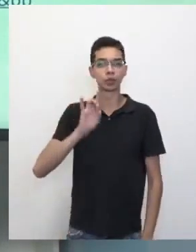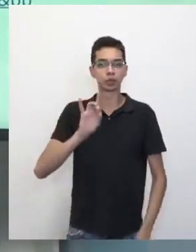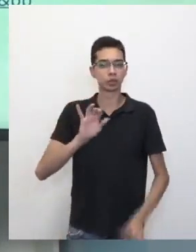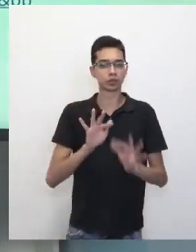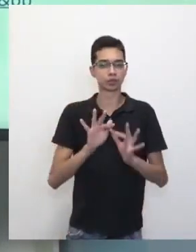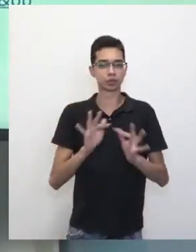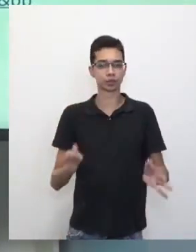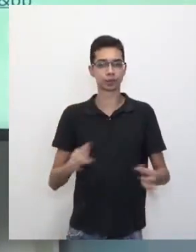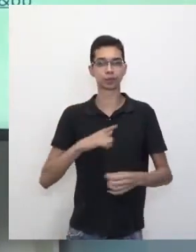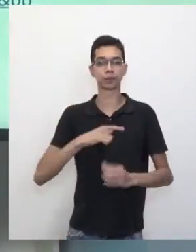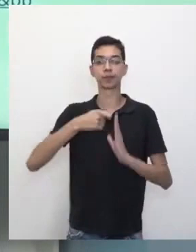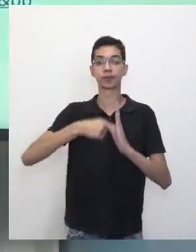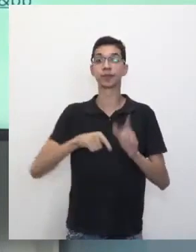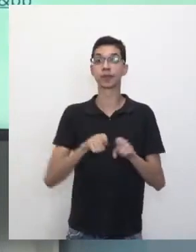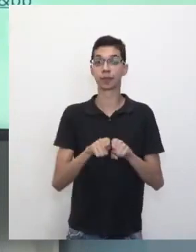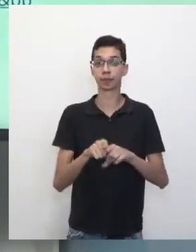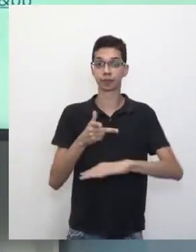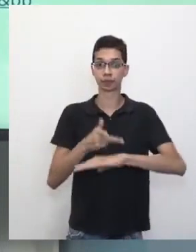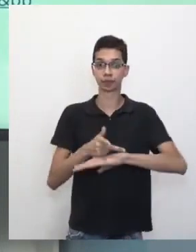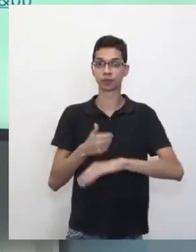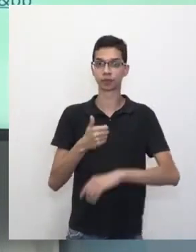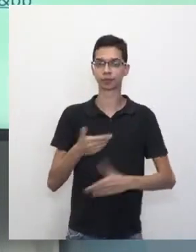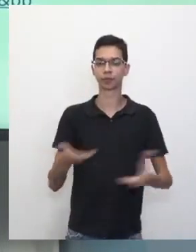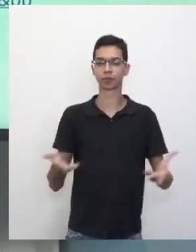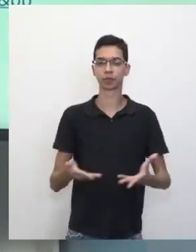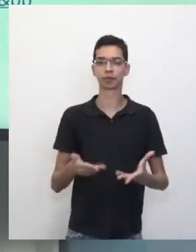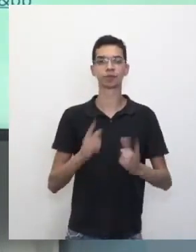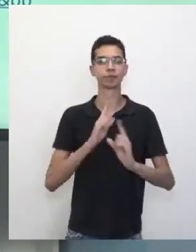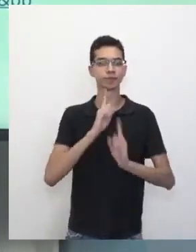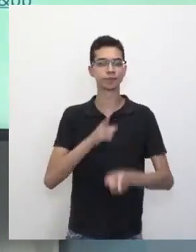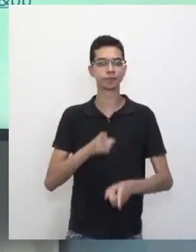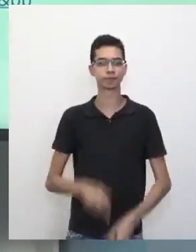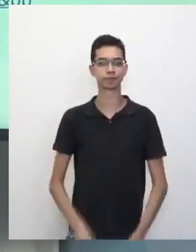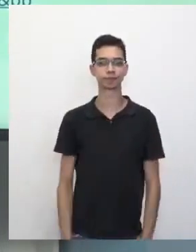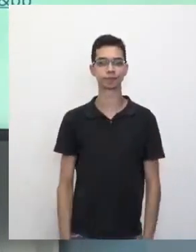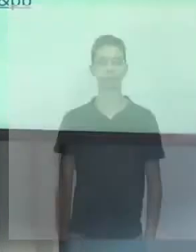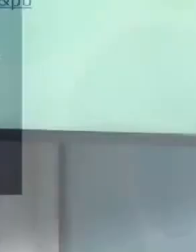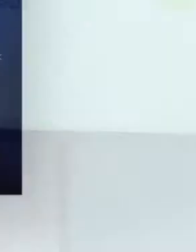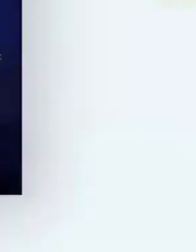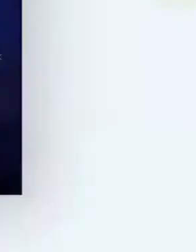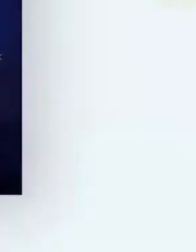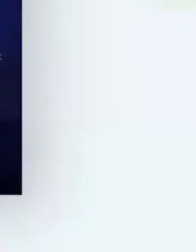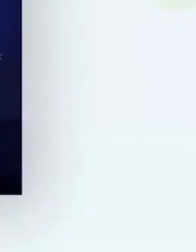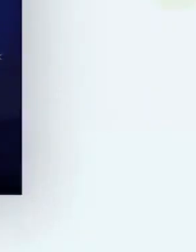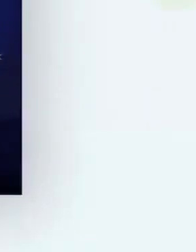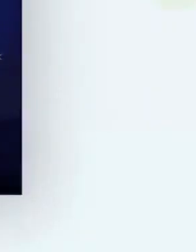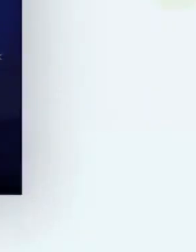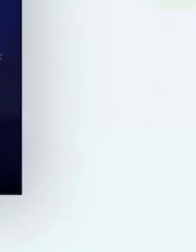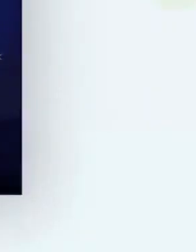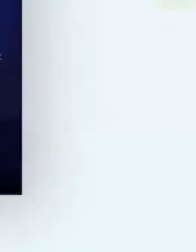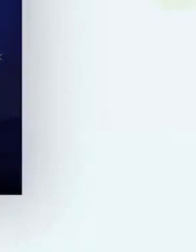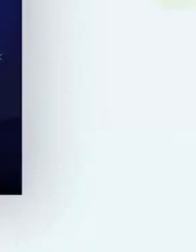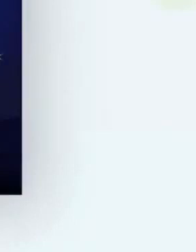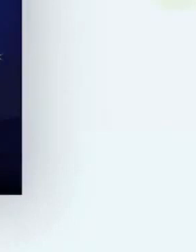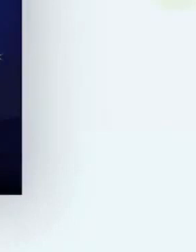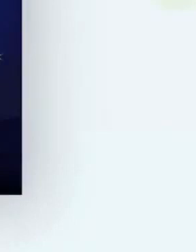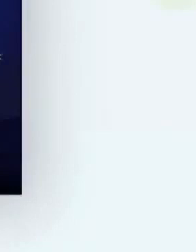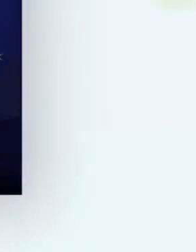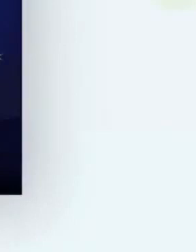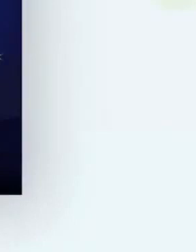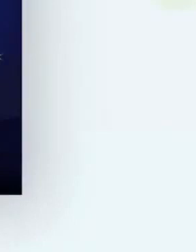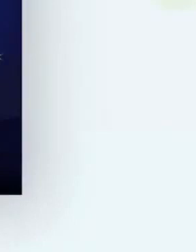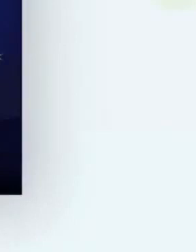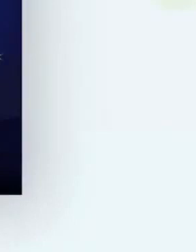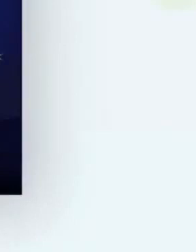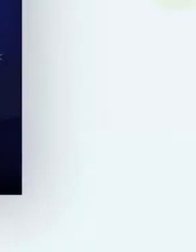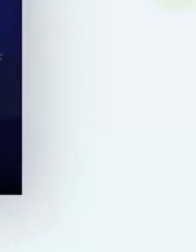texto aparecendo também no vídeo. Video time, there we go. I am sure he loses pleasanter